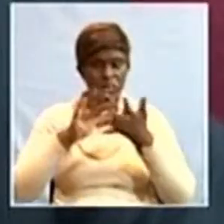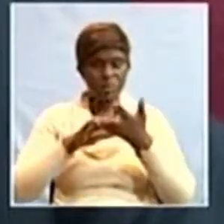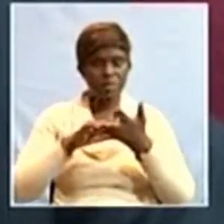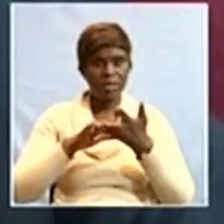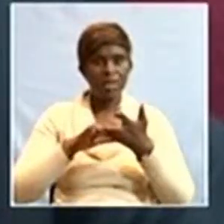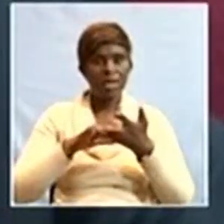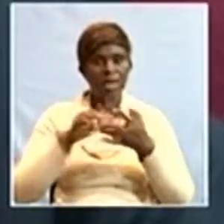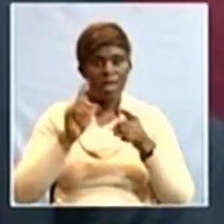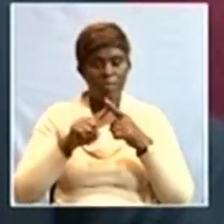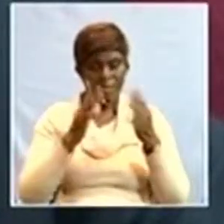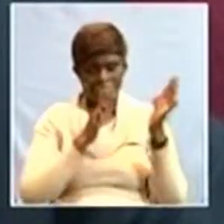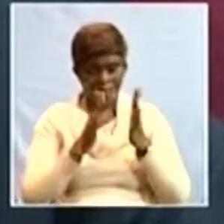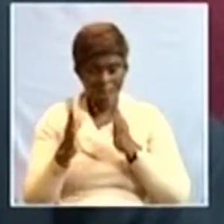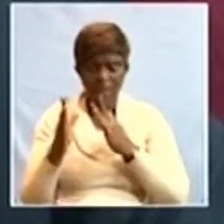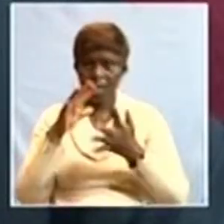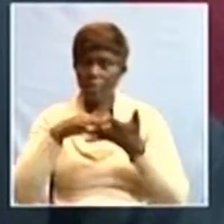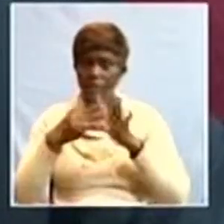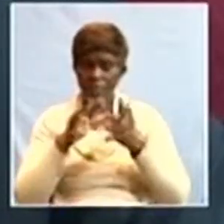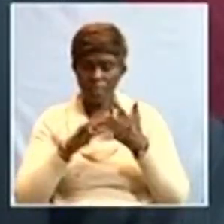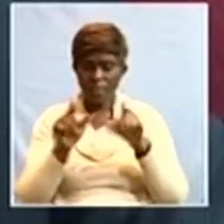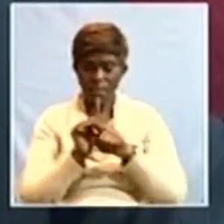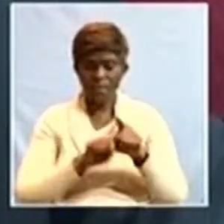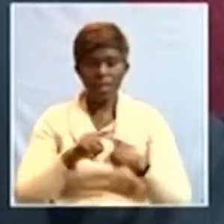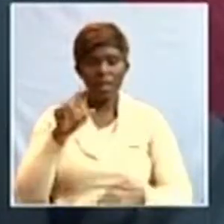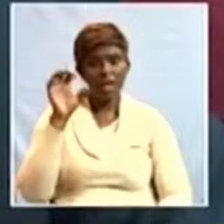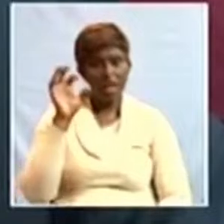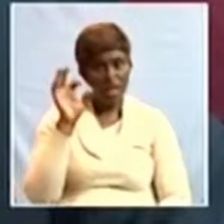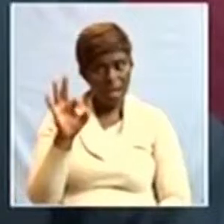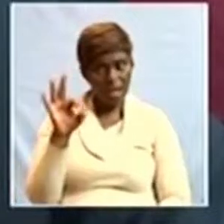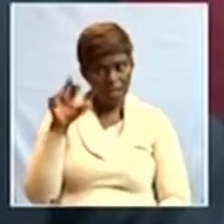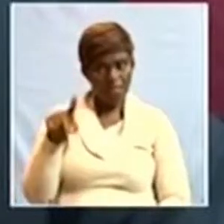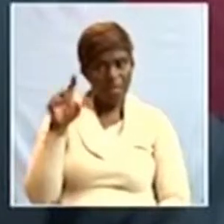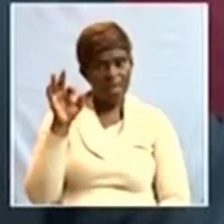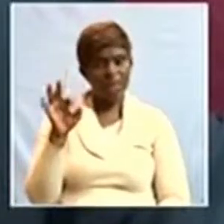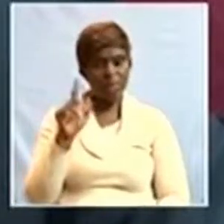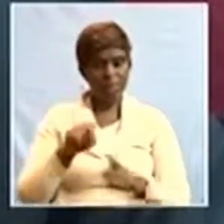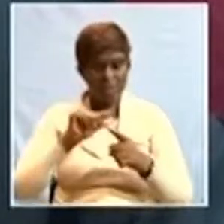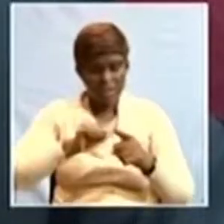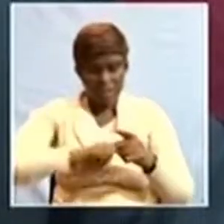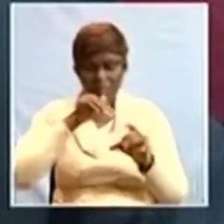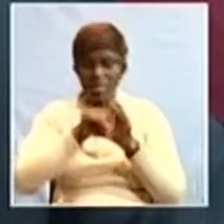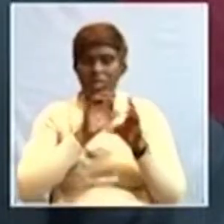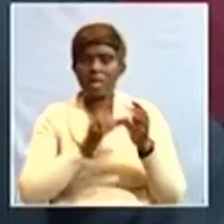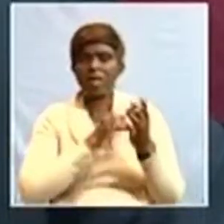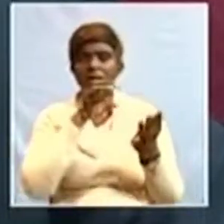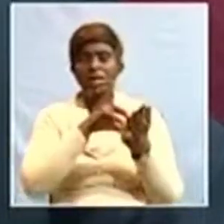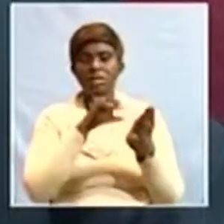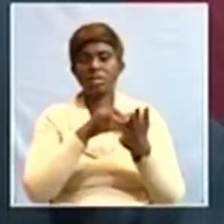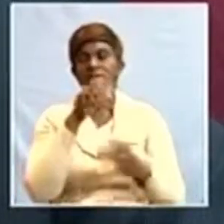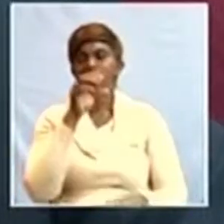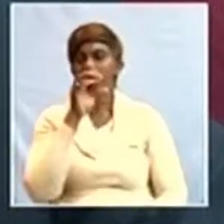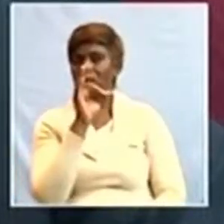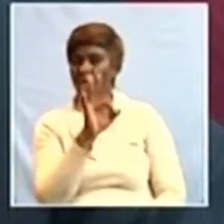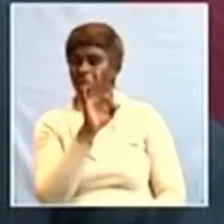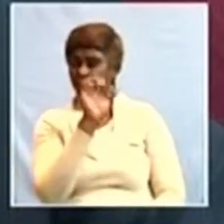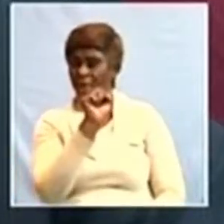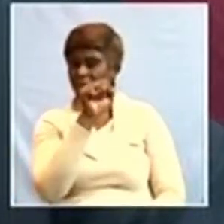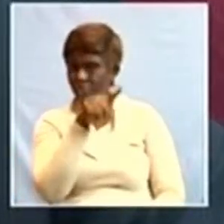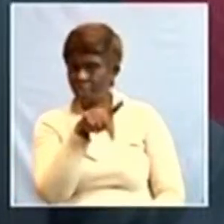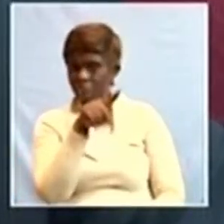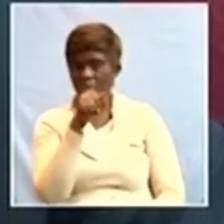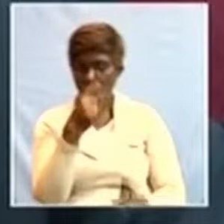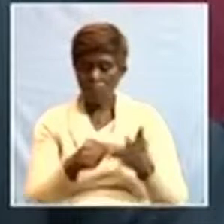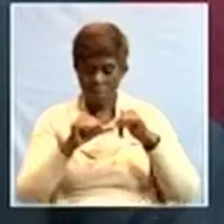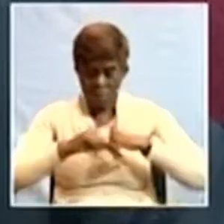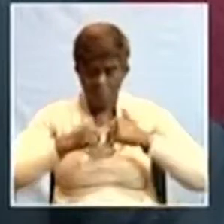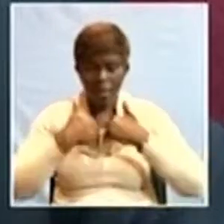CFAs yet to be integrated, the CFAs and the FPF, but in our case it's a FSP that is the one we are